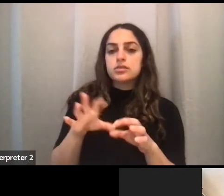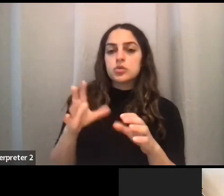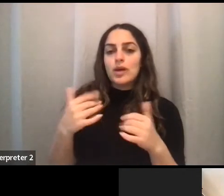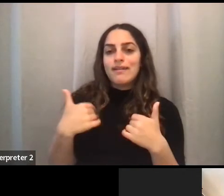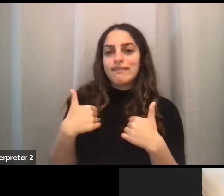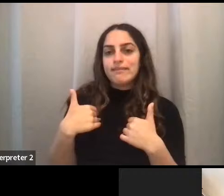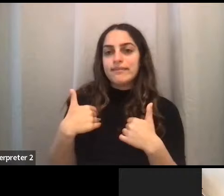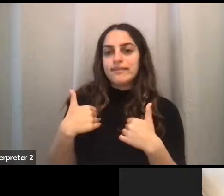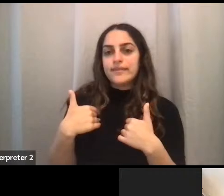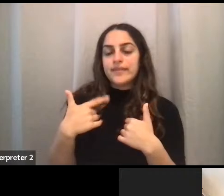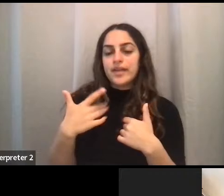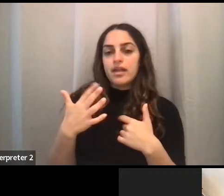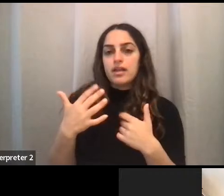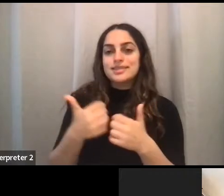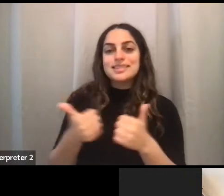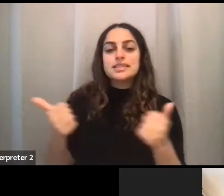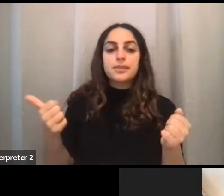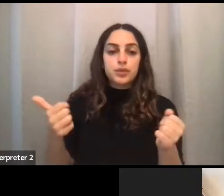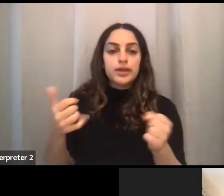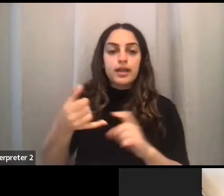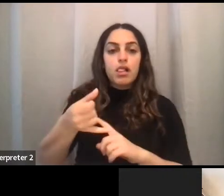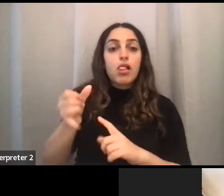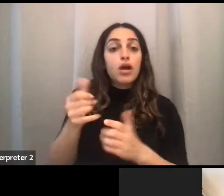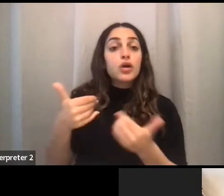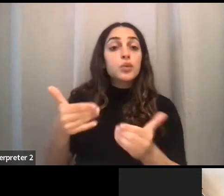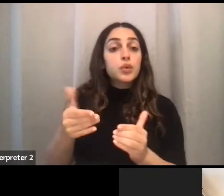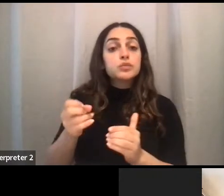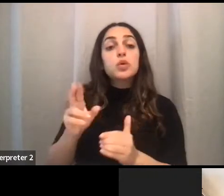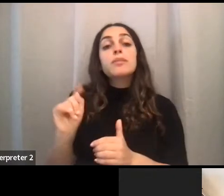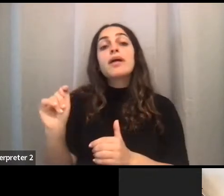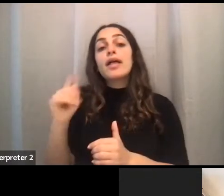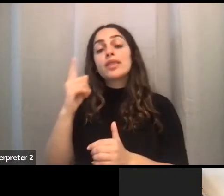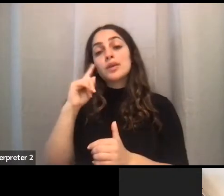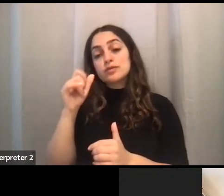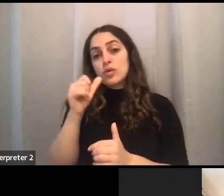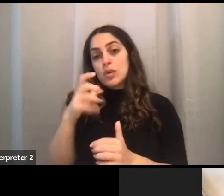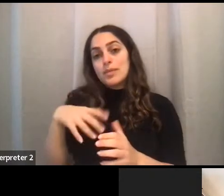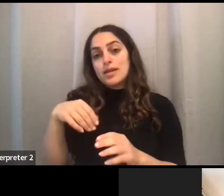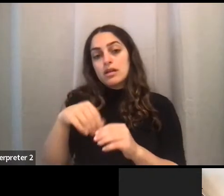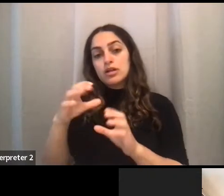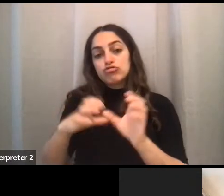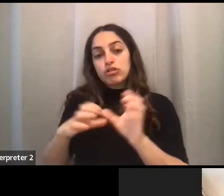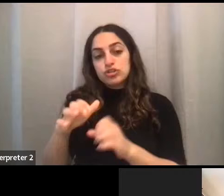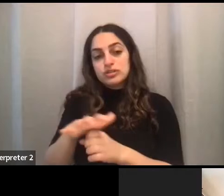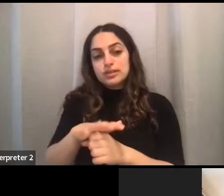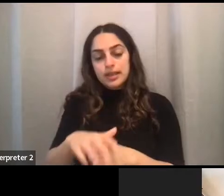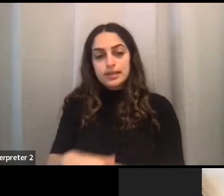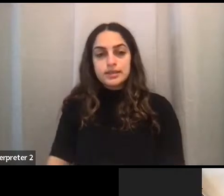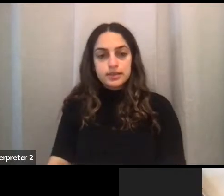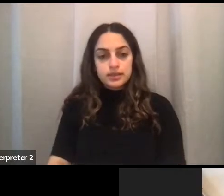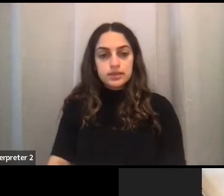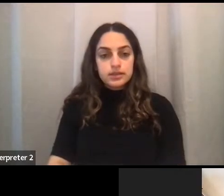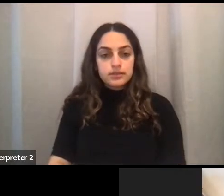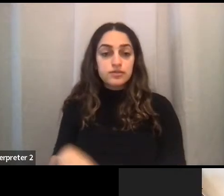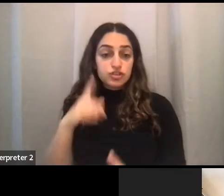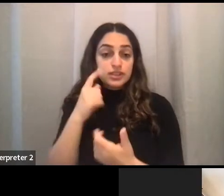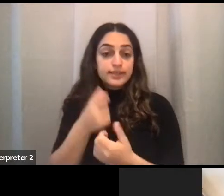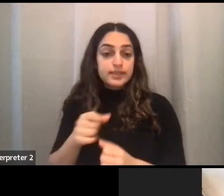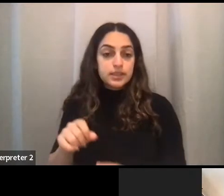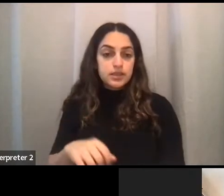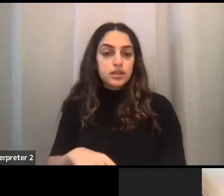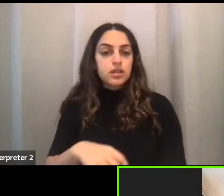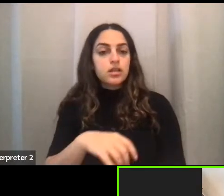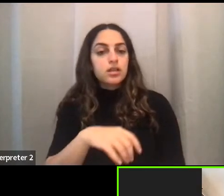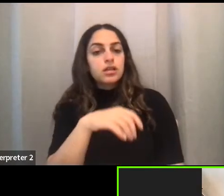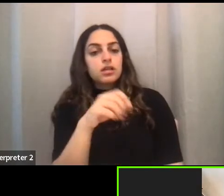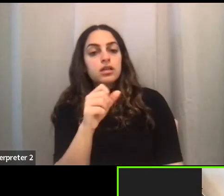um separate locker rooms or bathrooms for women on a construction site in terms of safety yeah